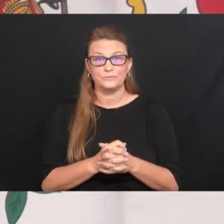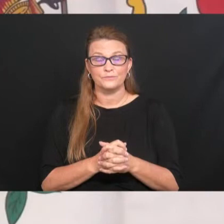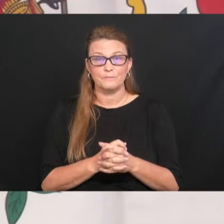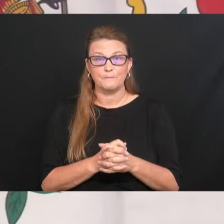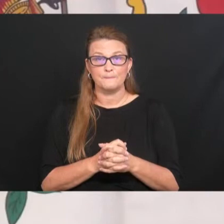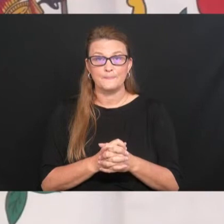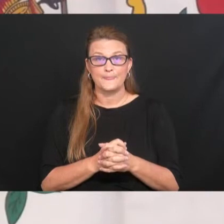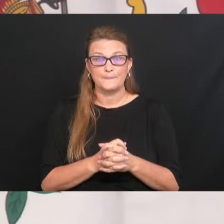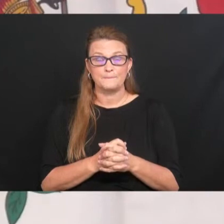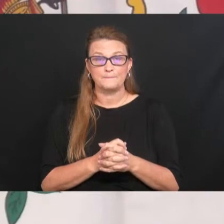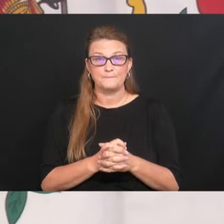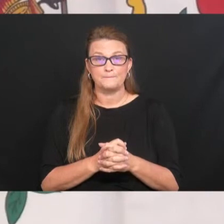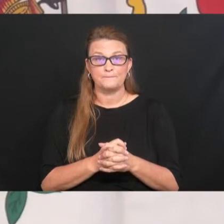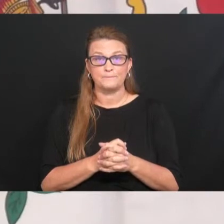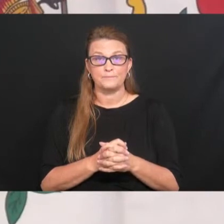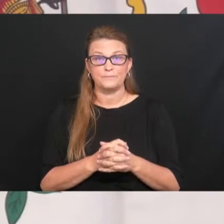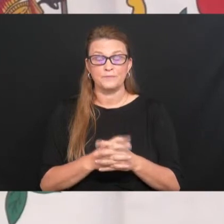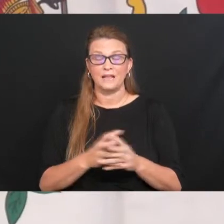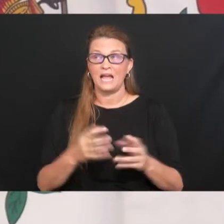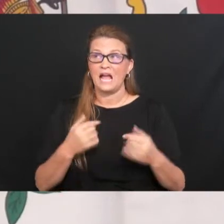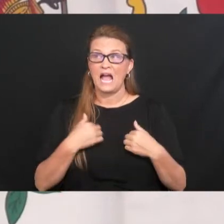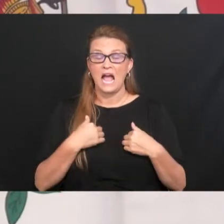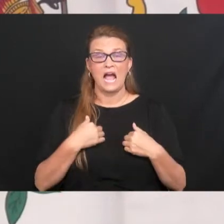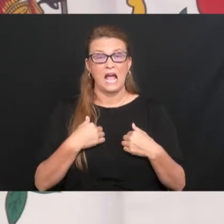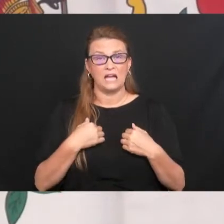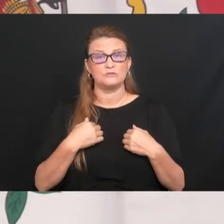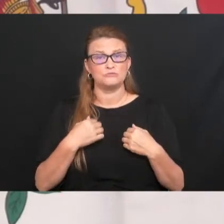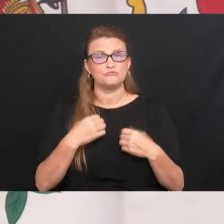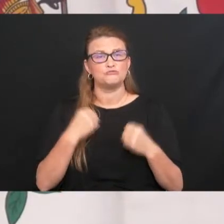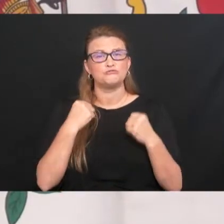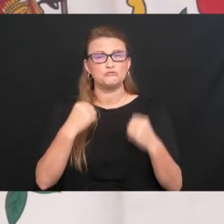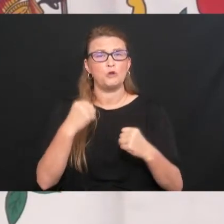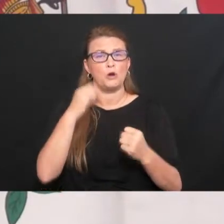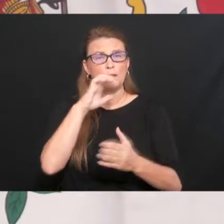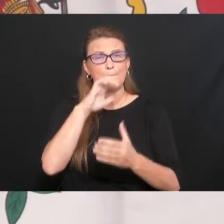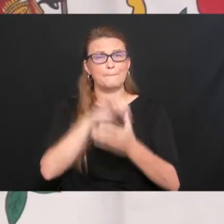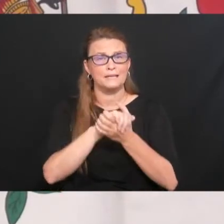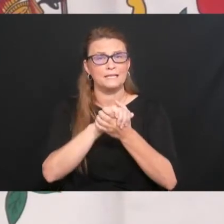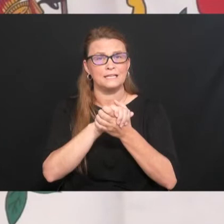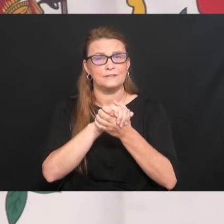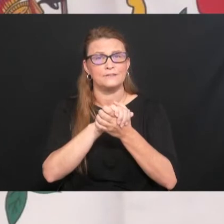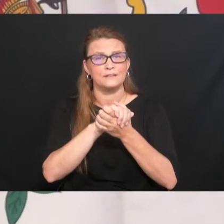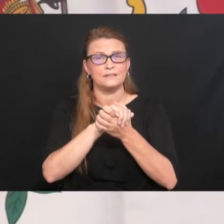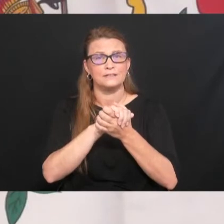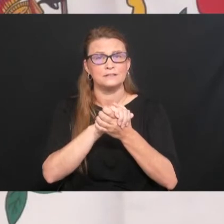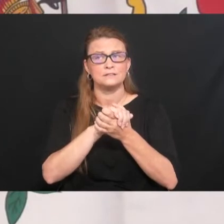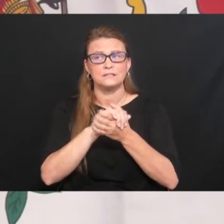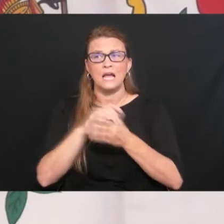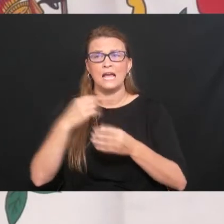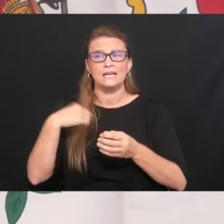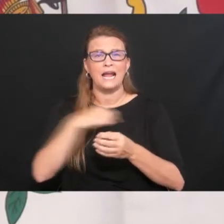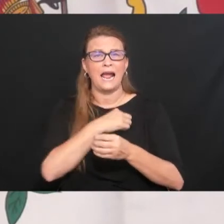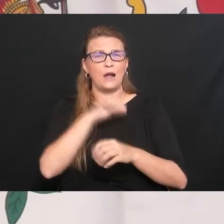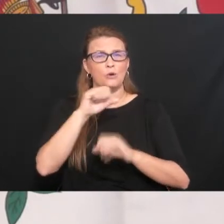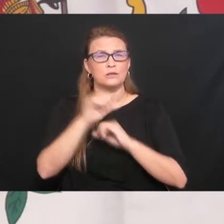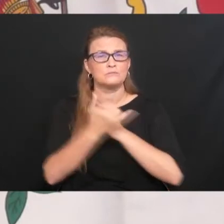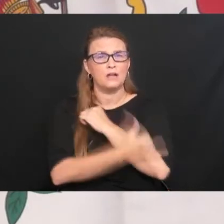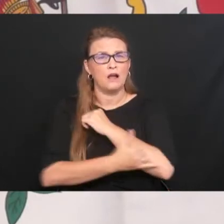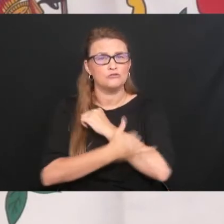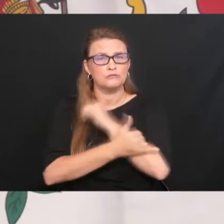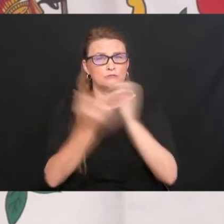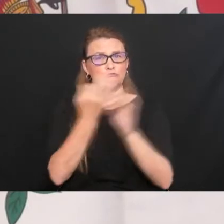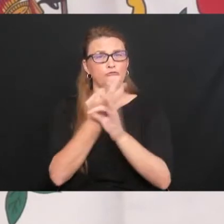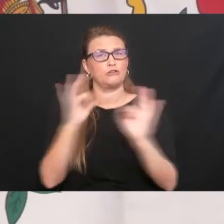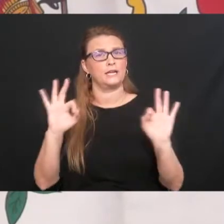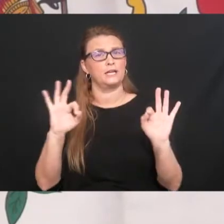stand rock solid in my beliefs that we should all stand behind our freedoms in this great country. But